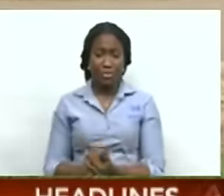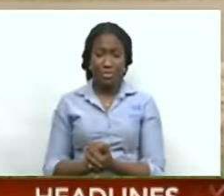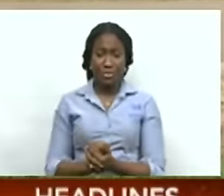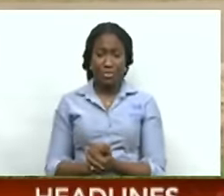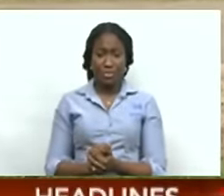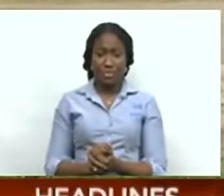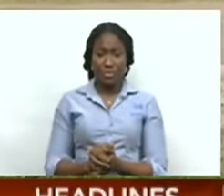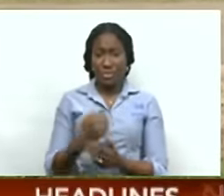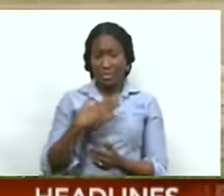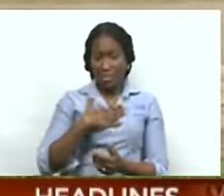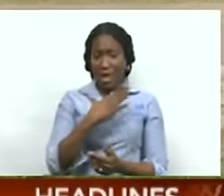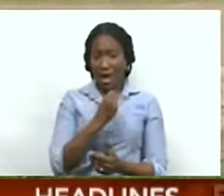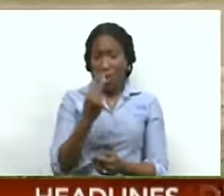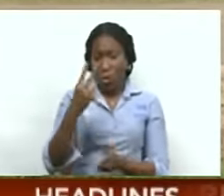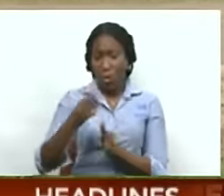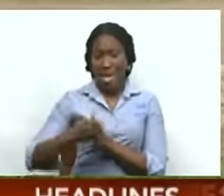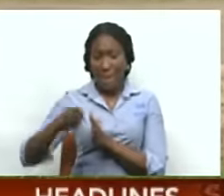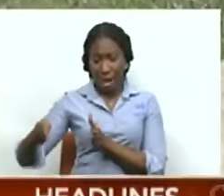evacuate. It's